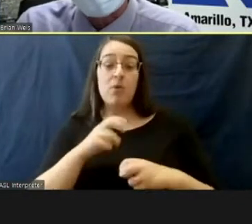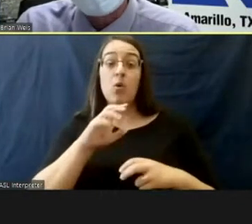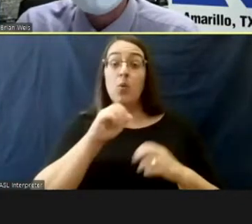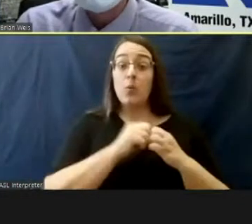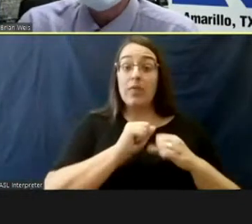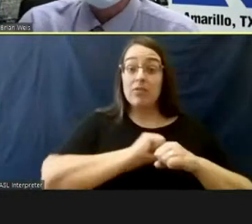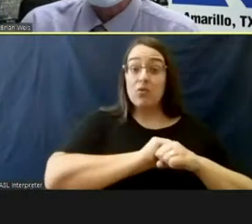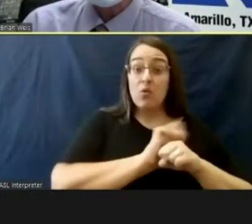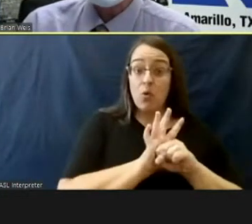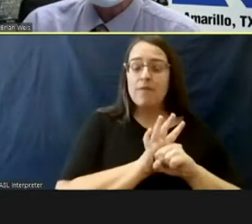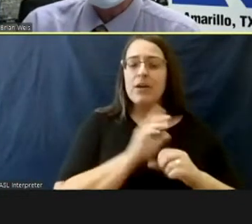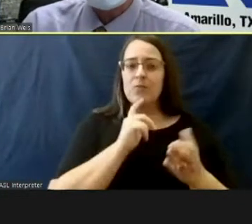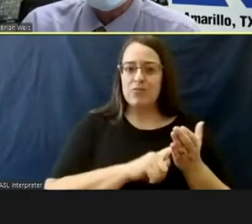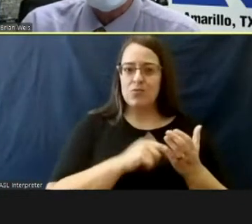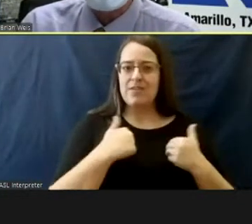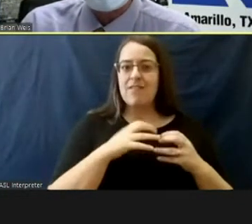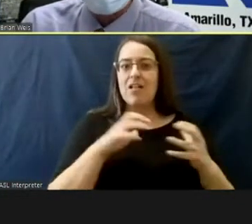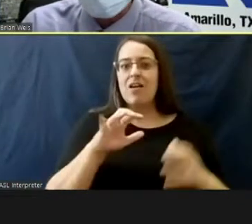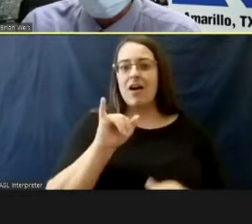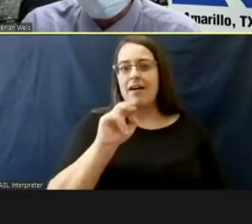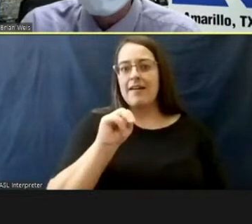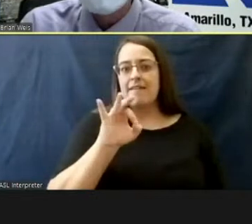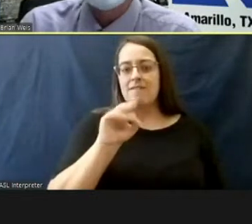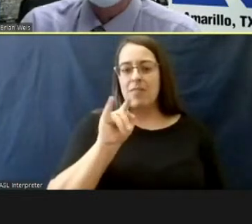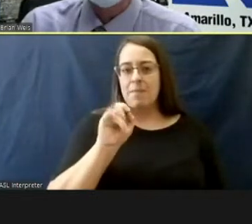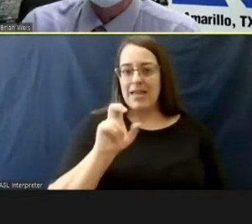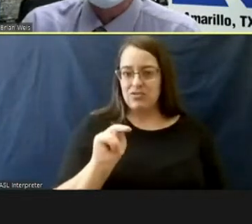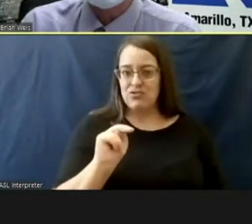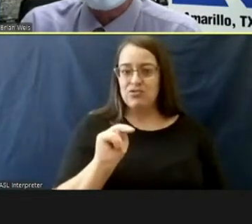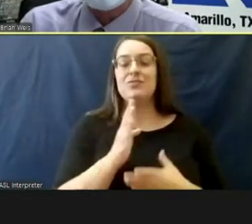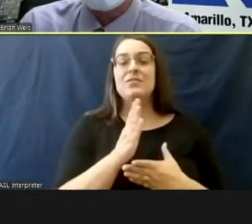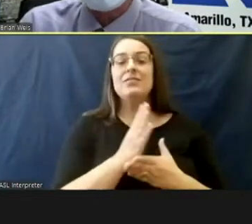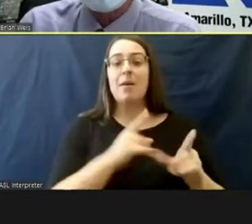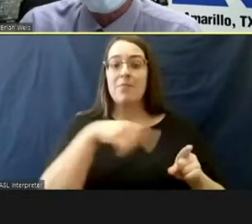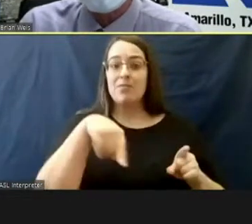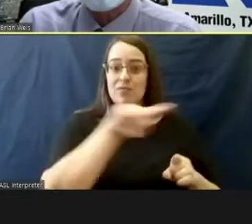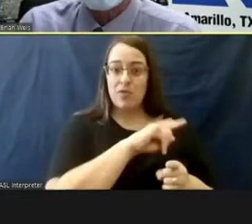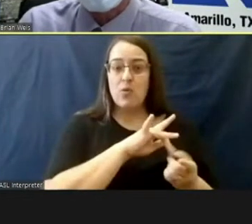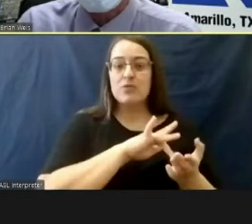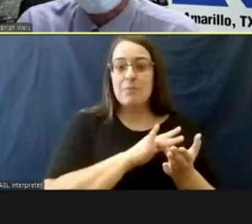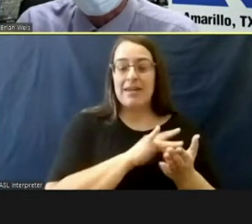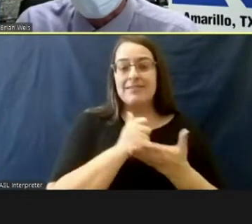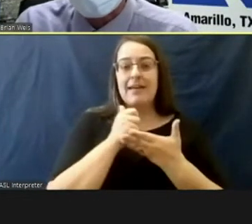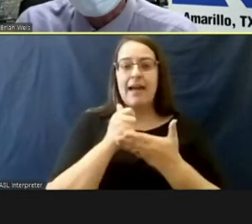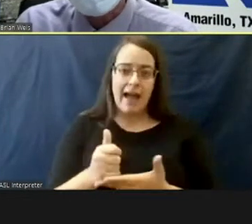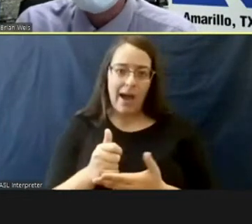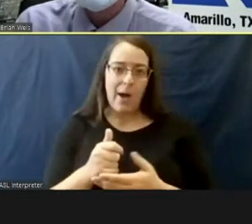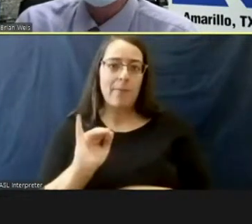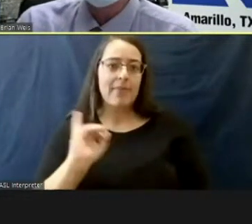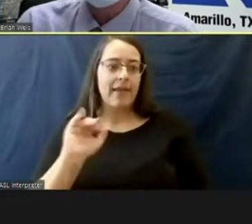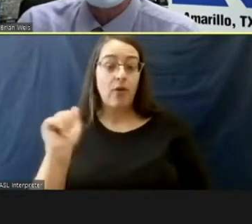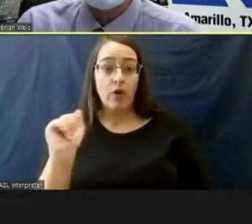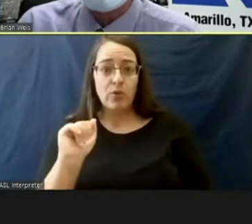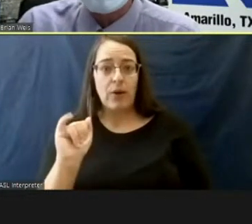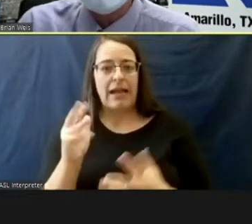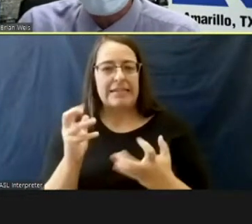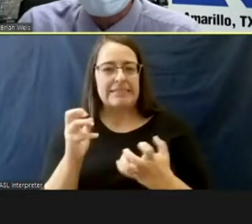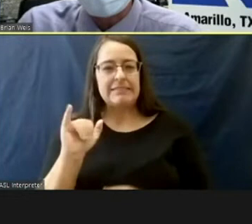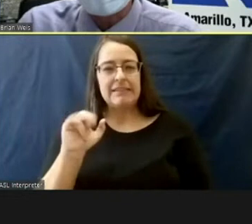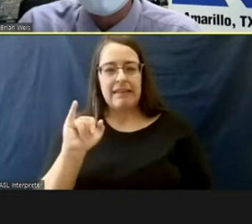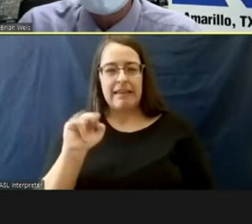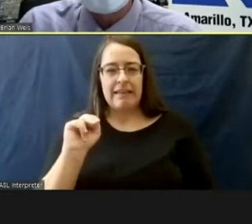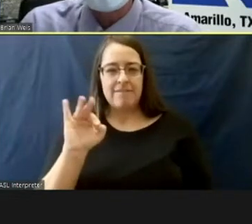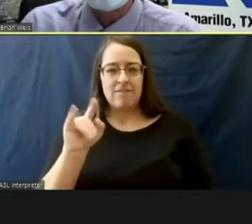cytokine storm. So it turns out that some of these medications that treat an inflammatory condition like rheumatoid arthritis appear to have